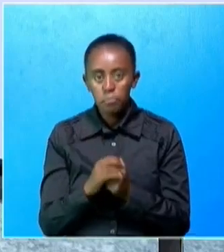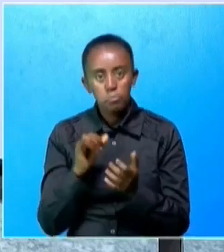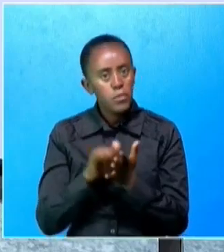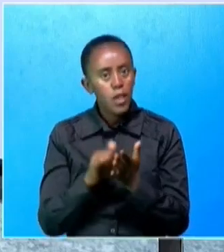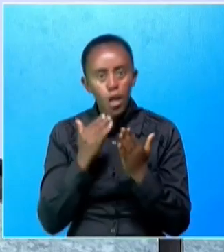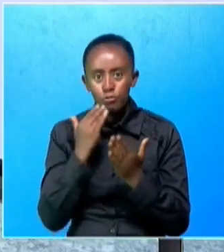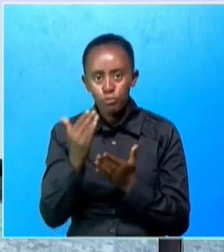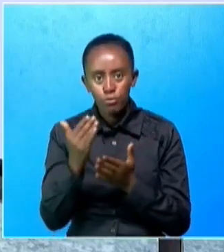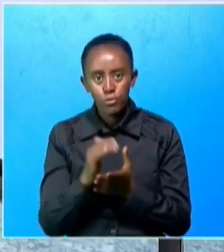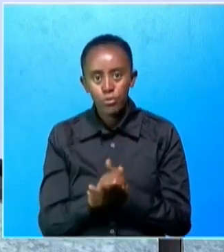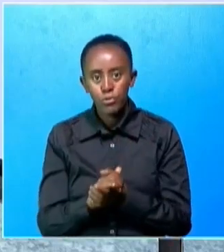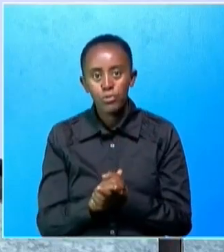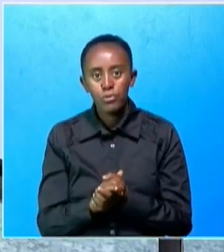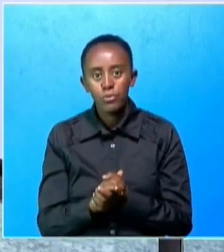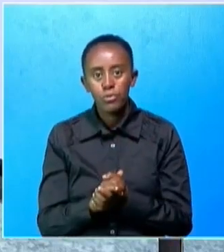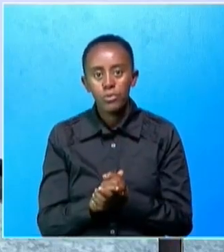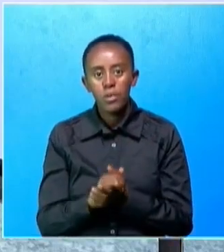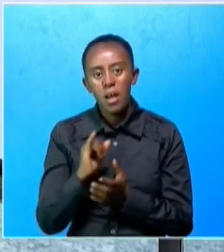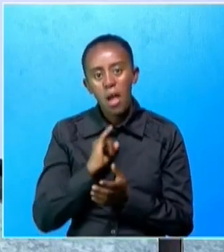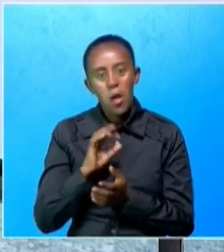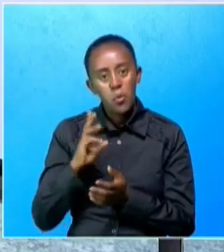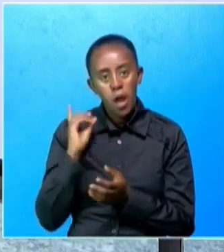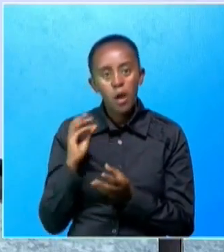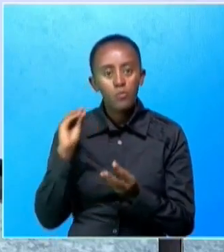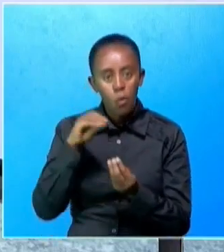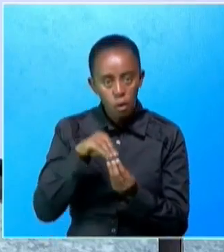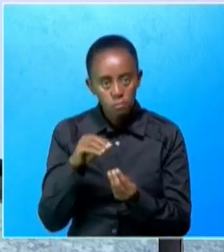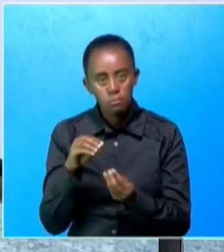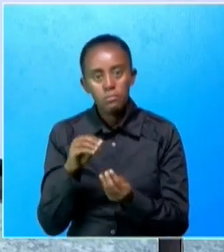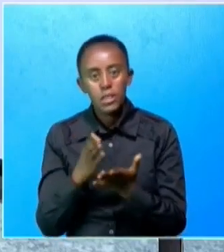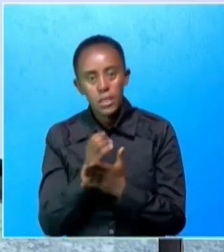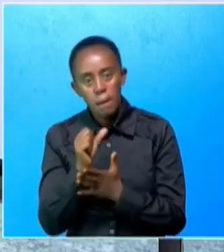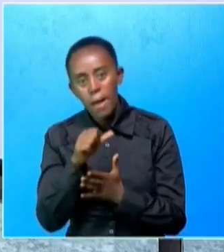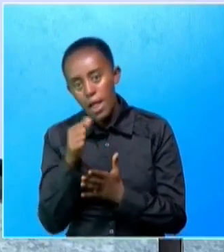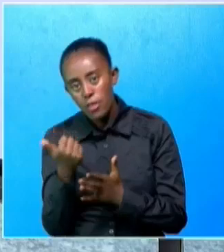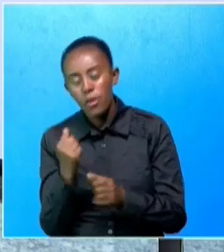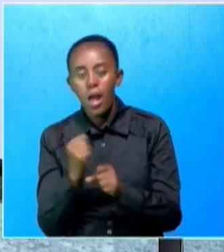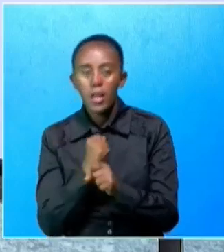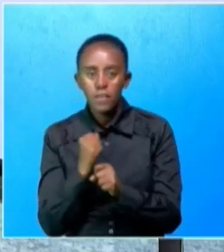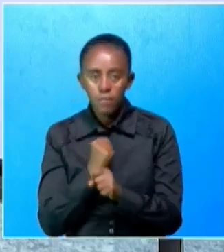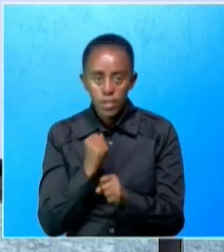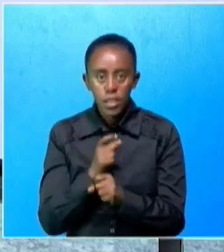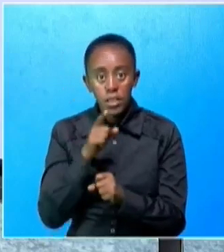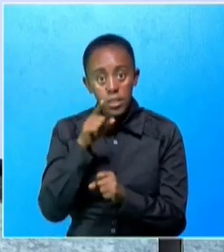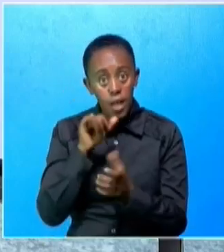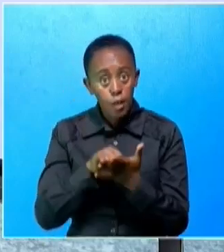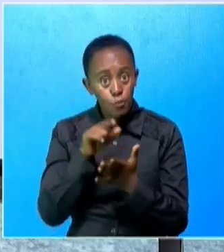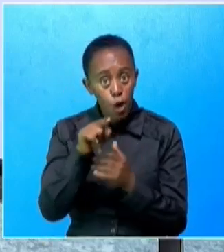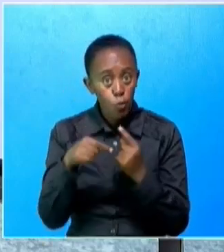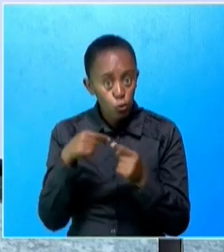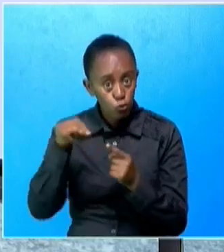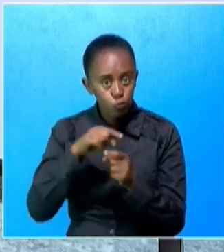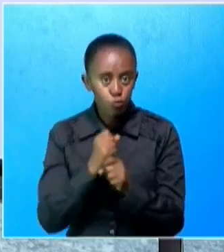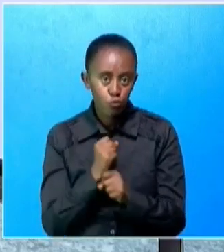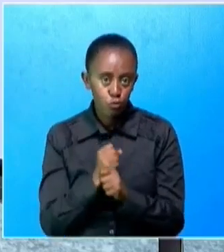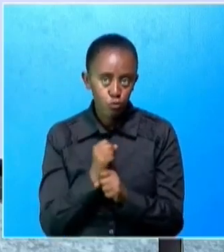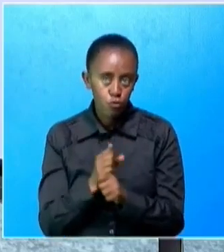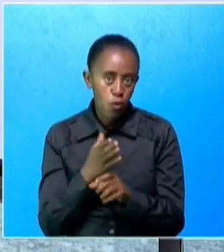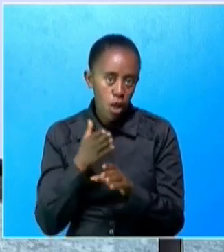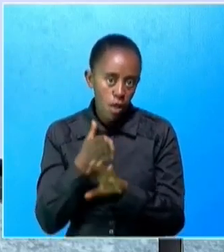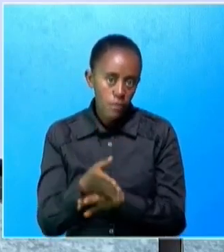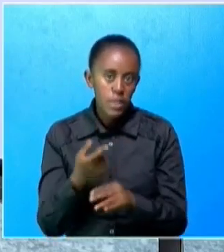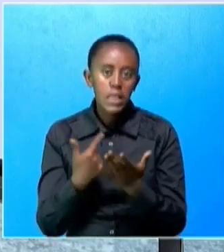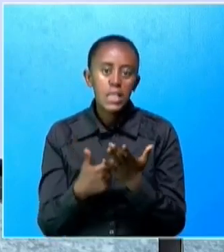good. And then I would like to add some other activities that you are going to do after